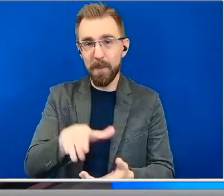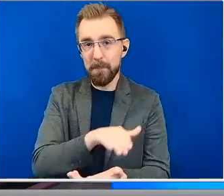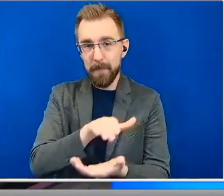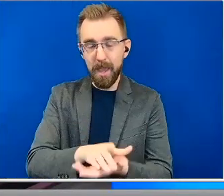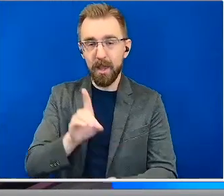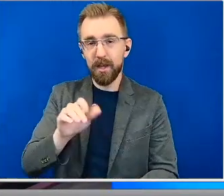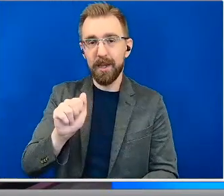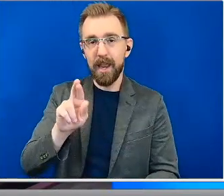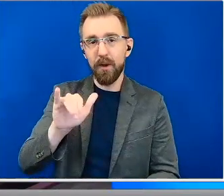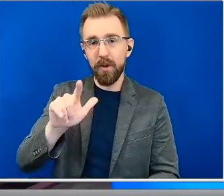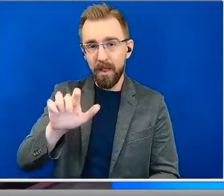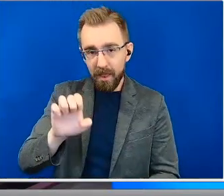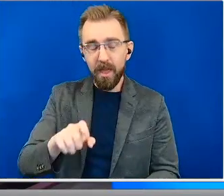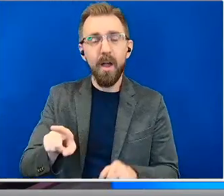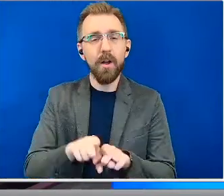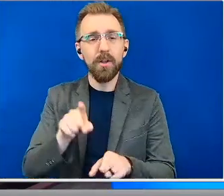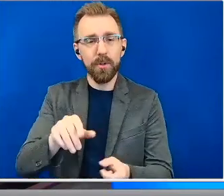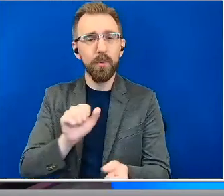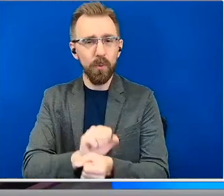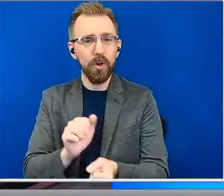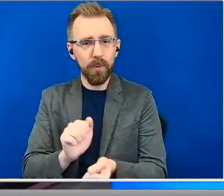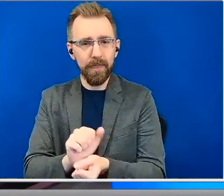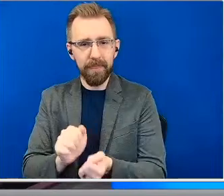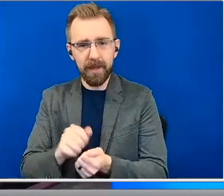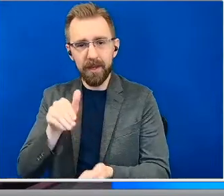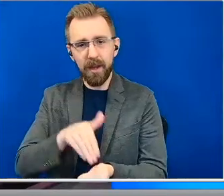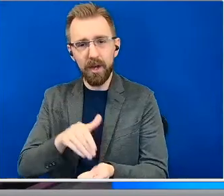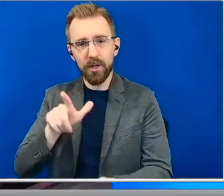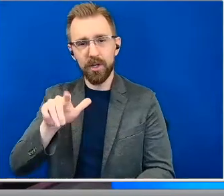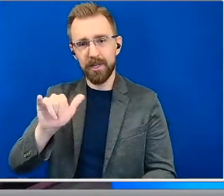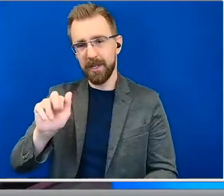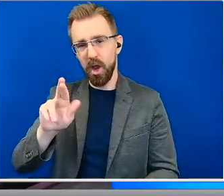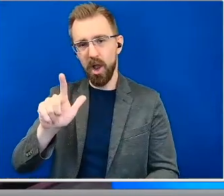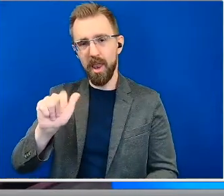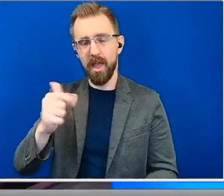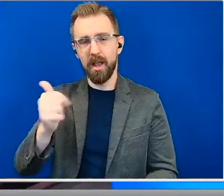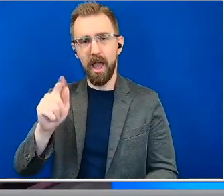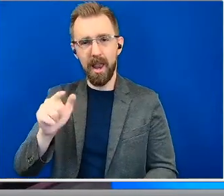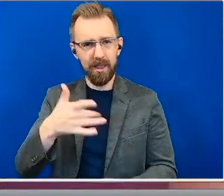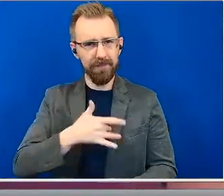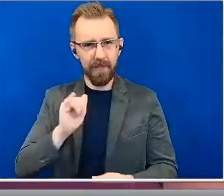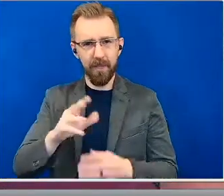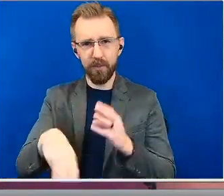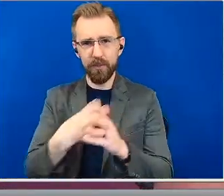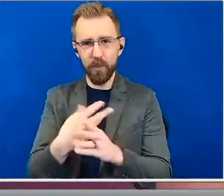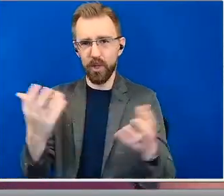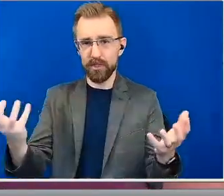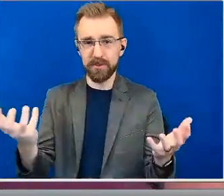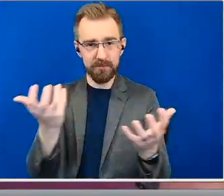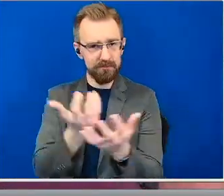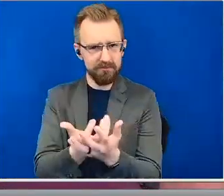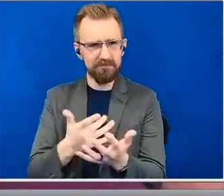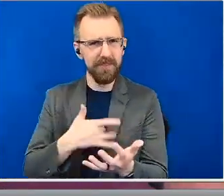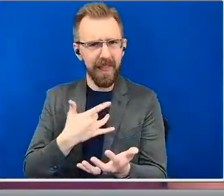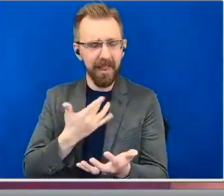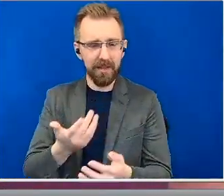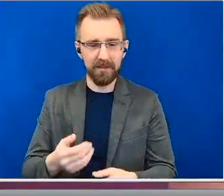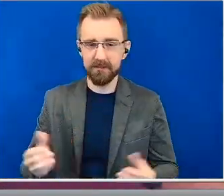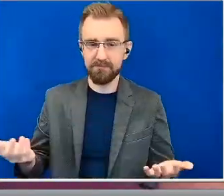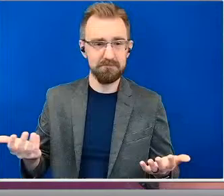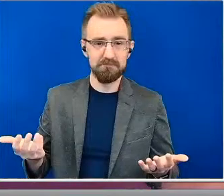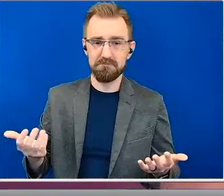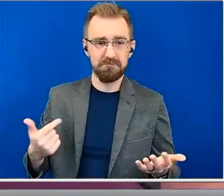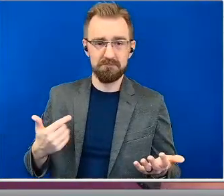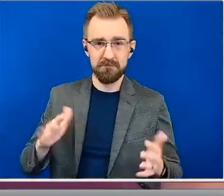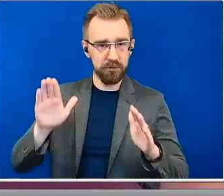Dr. Yarlagadda. So how did you feel about those two worlds colliding? Great. I never even, I